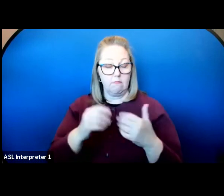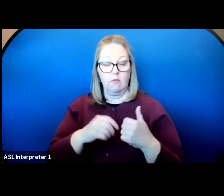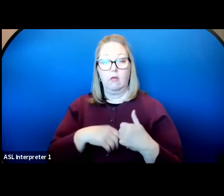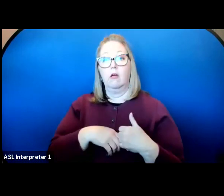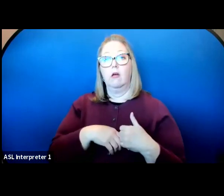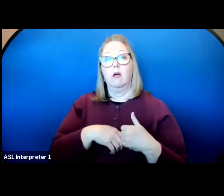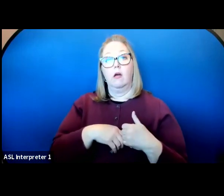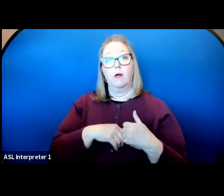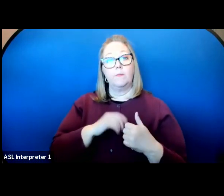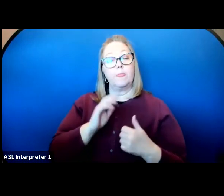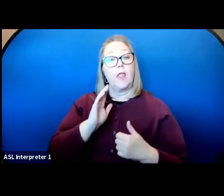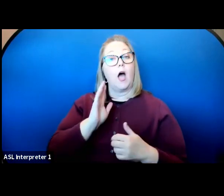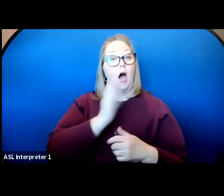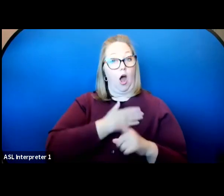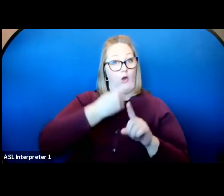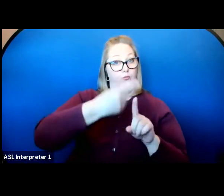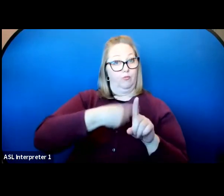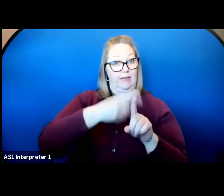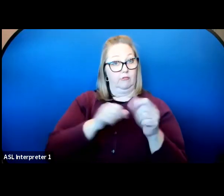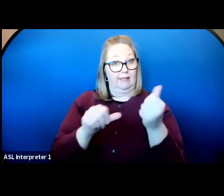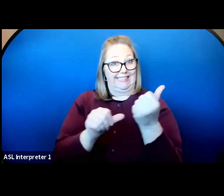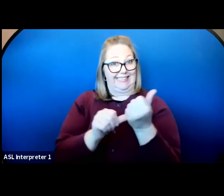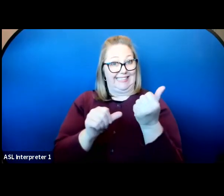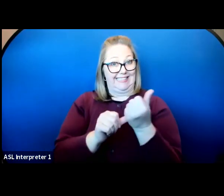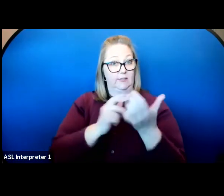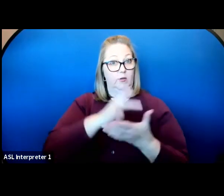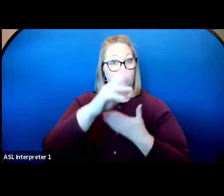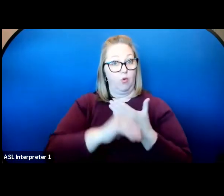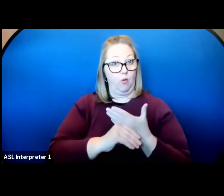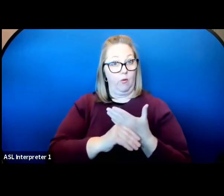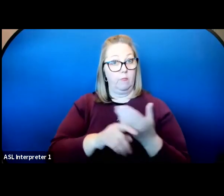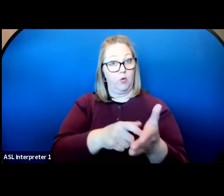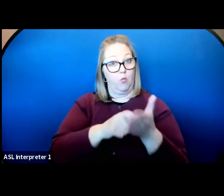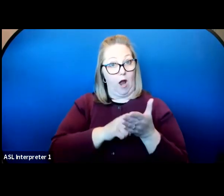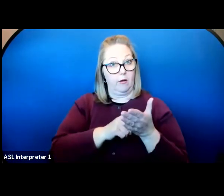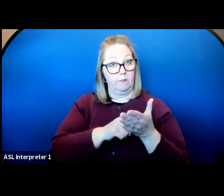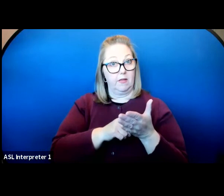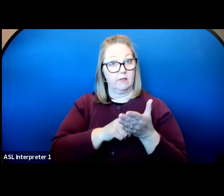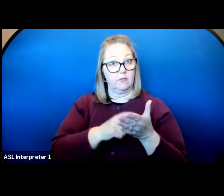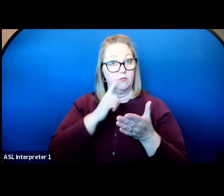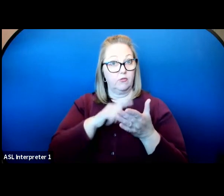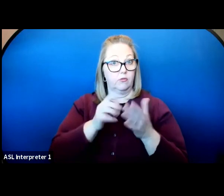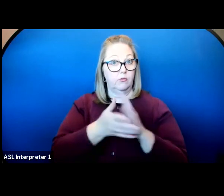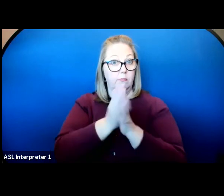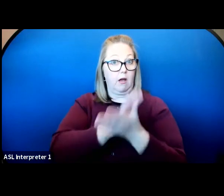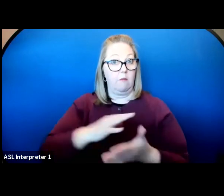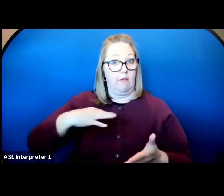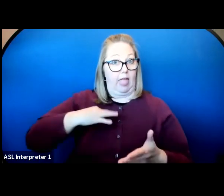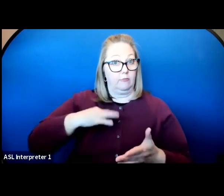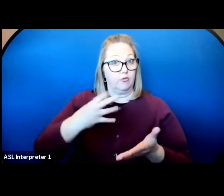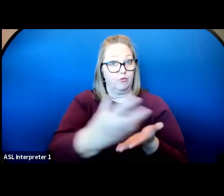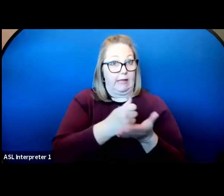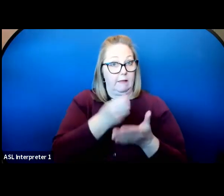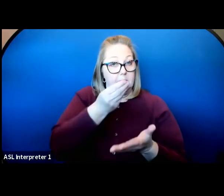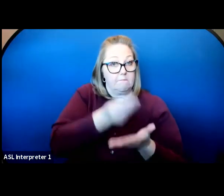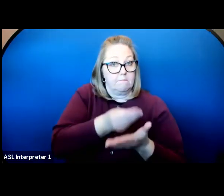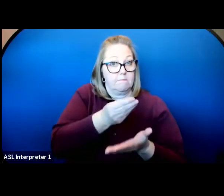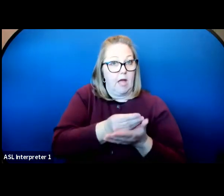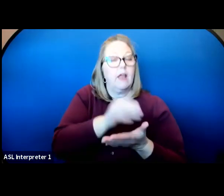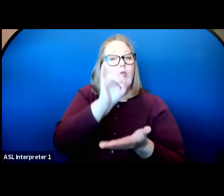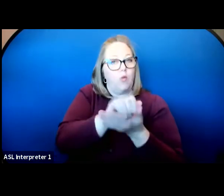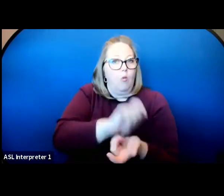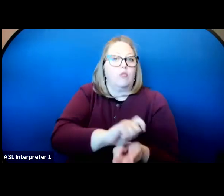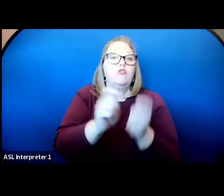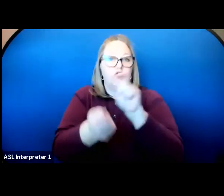in the rental assistance programming and eligibility requirements that occurred at the end of December going into January with the